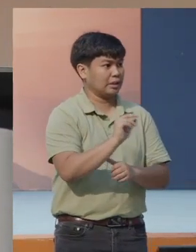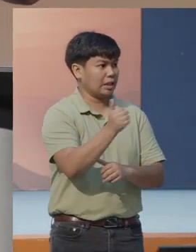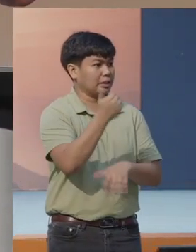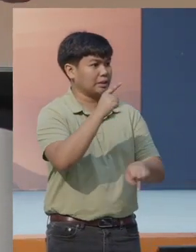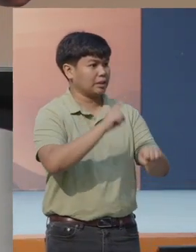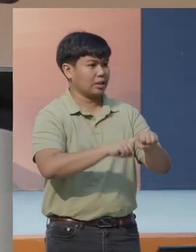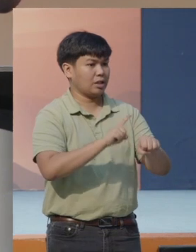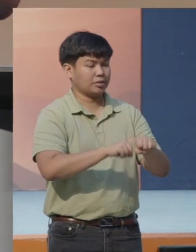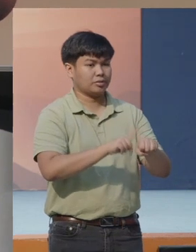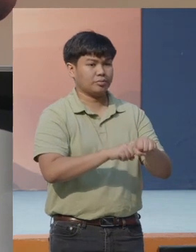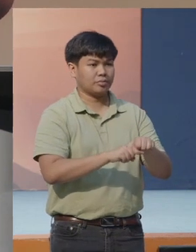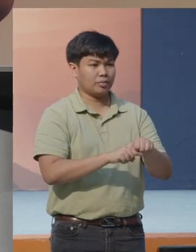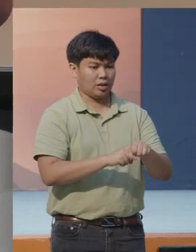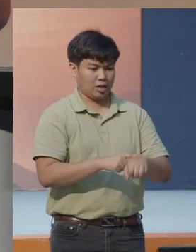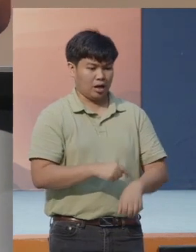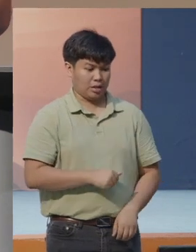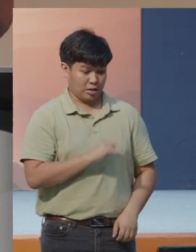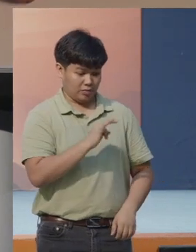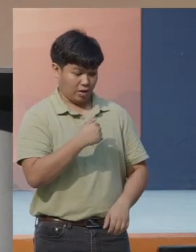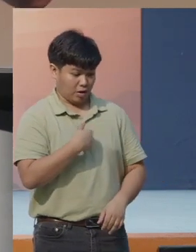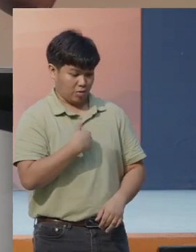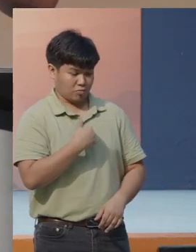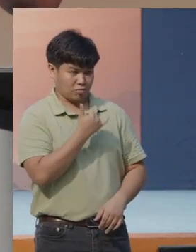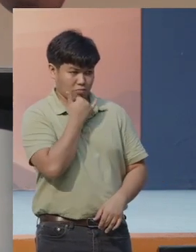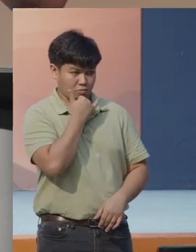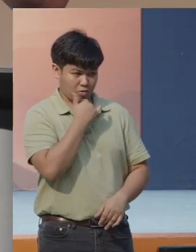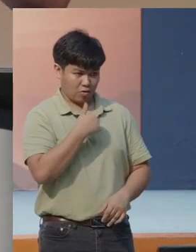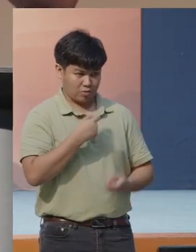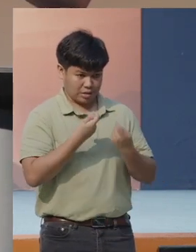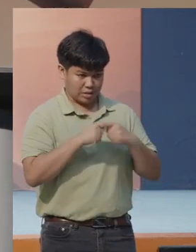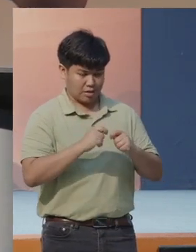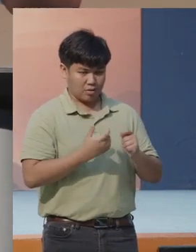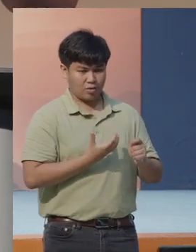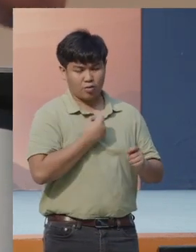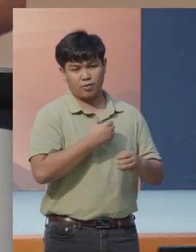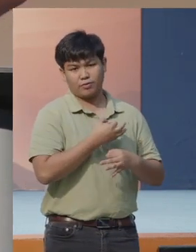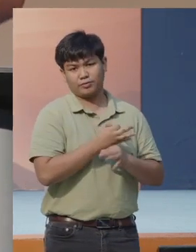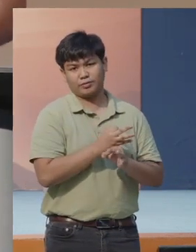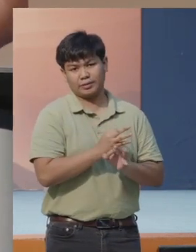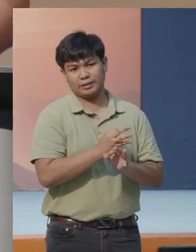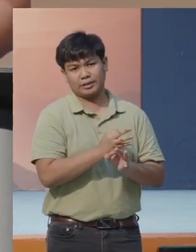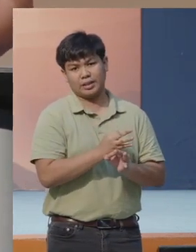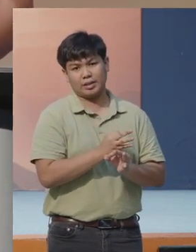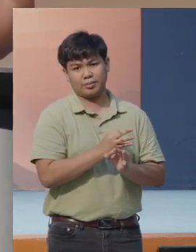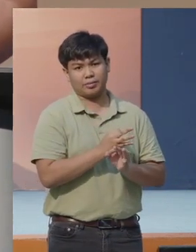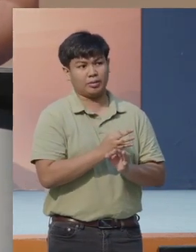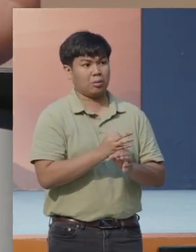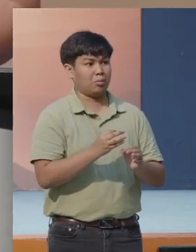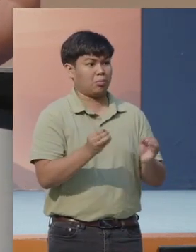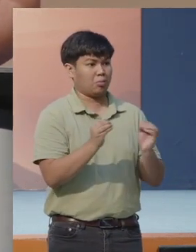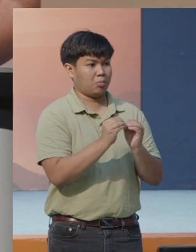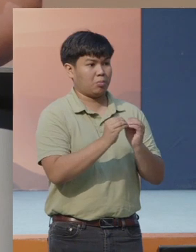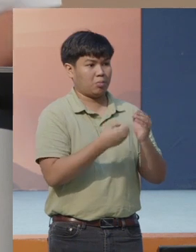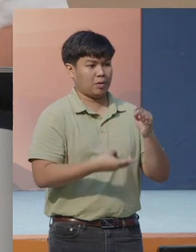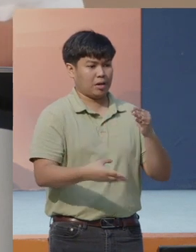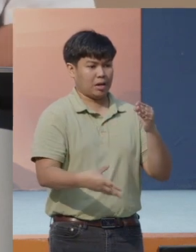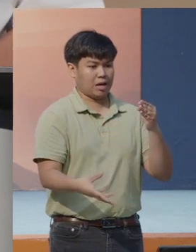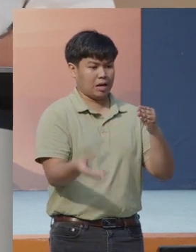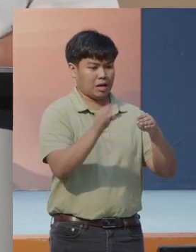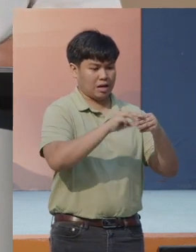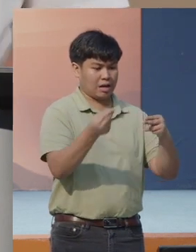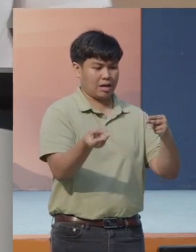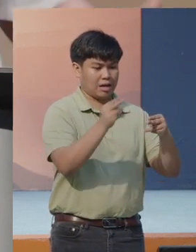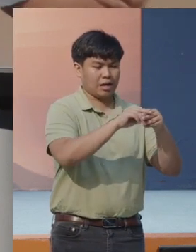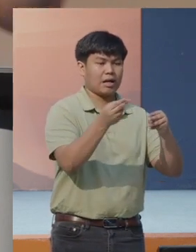Sometimes we take matters into our own hands. Yun yung knee-jerk reaction natin eh. Nasaktan